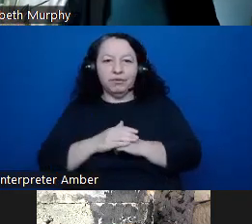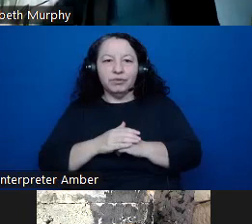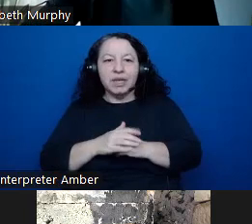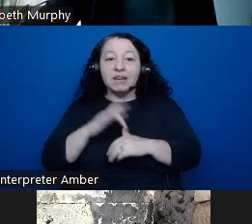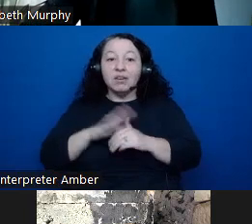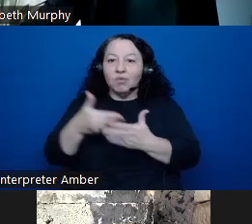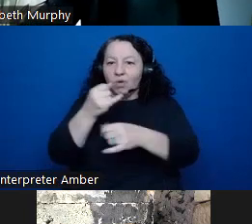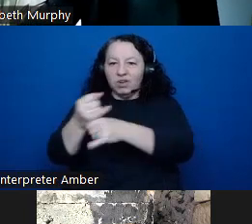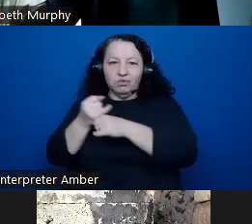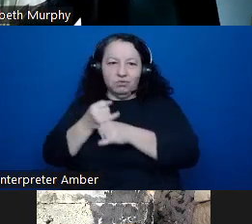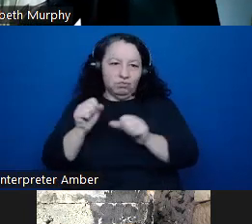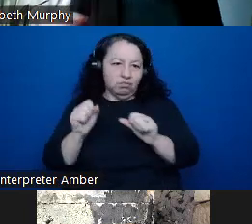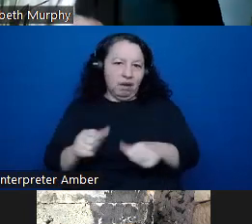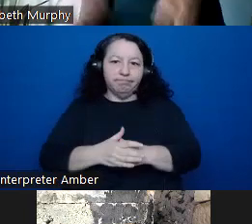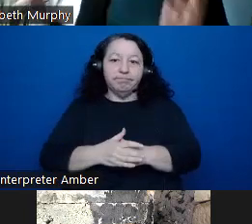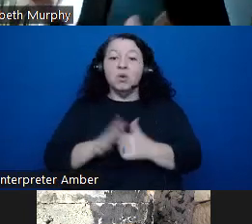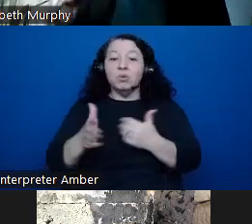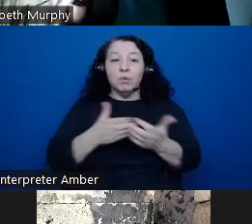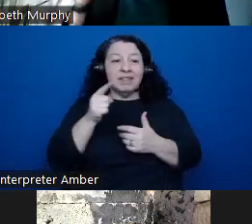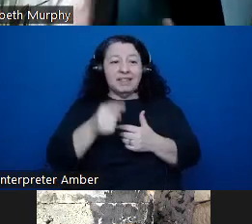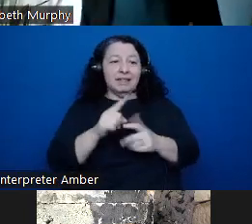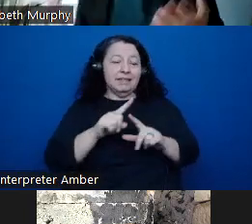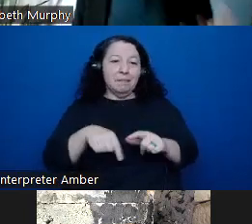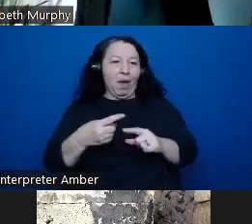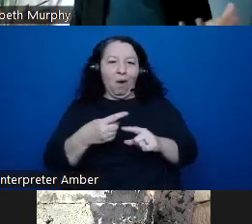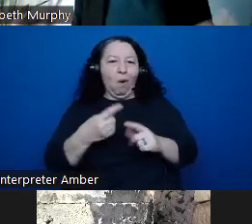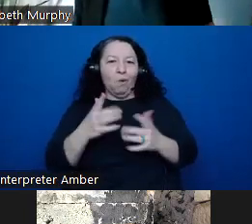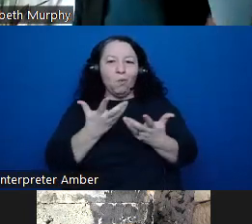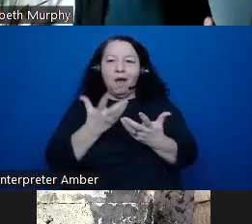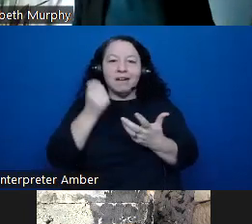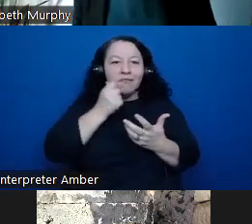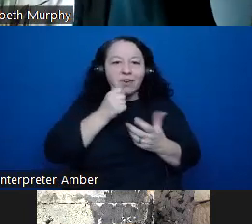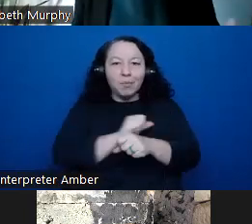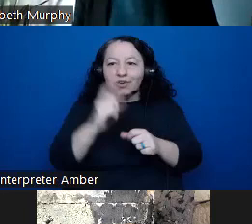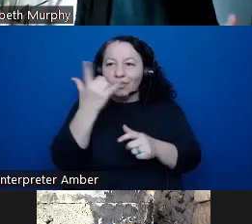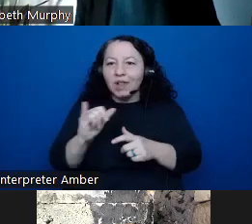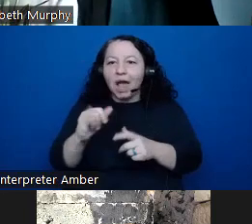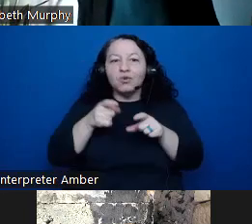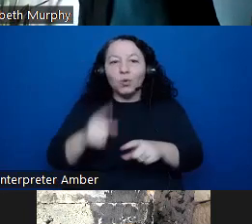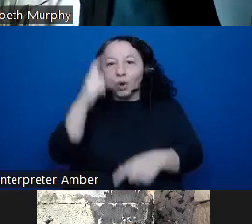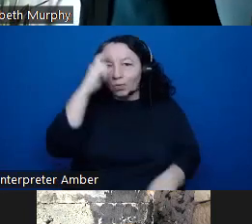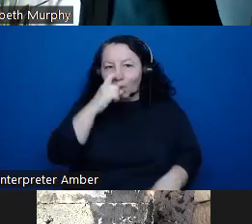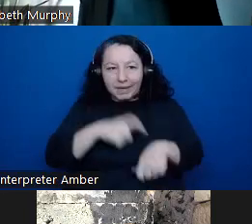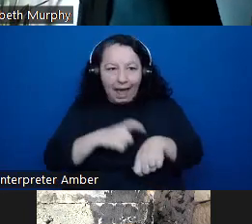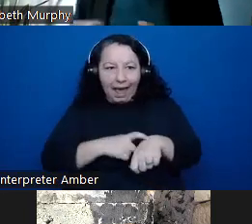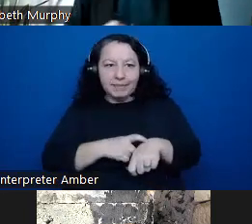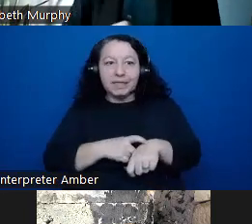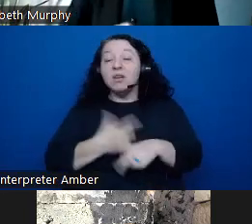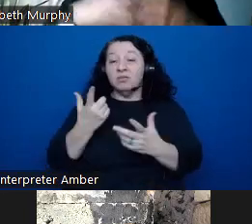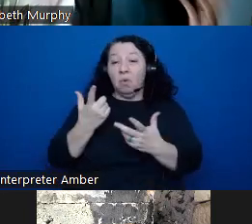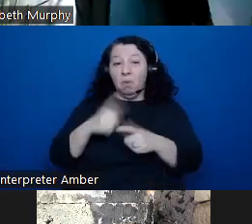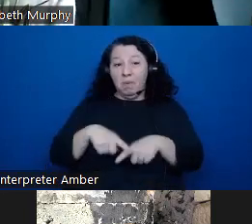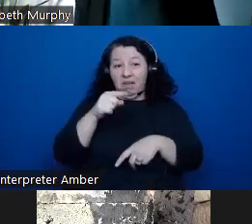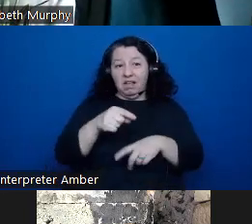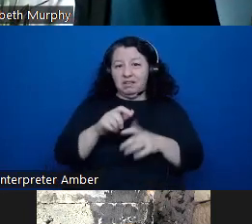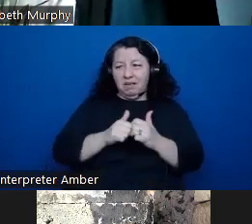in Roman times. So turning to the Roman world, what can we say about the nature of work and society? Well, there